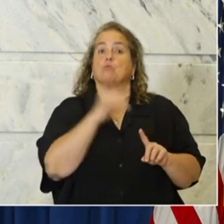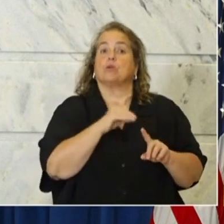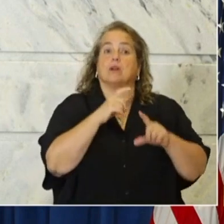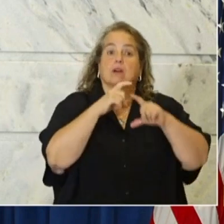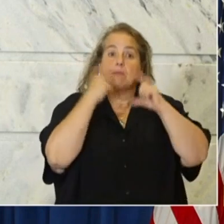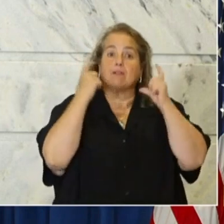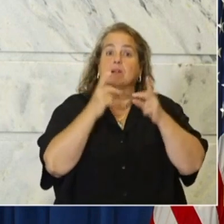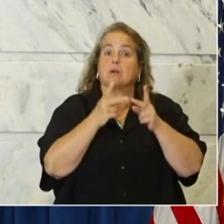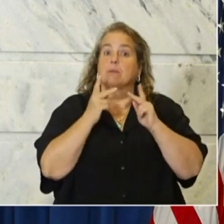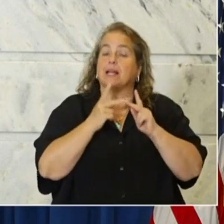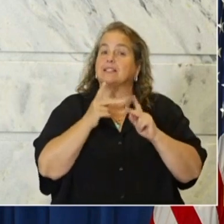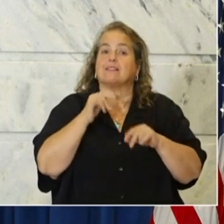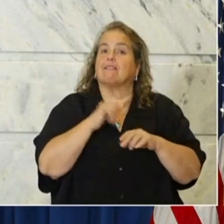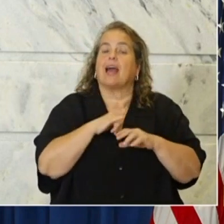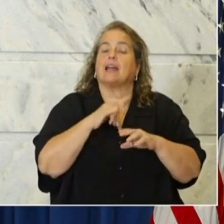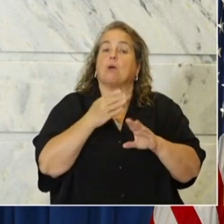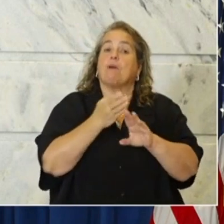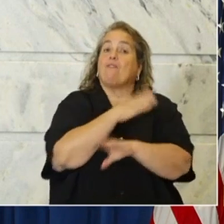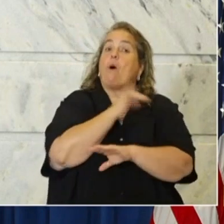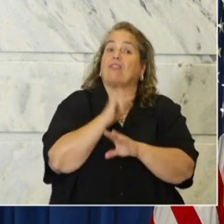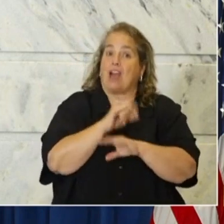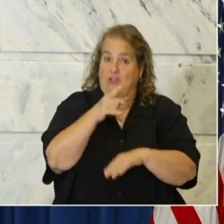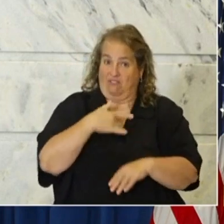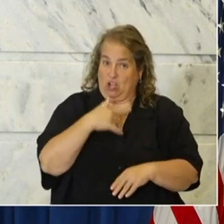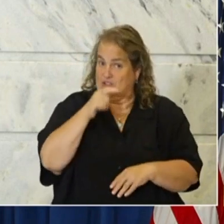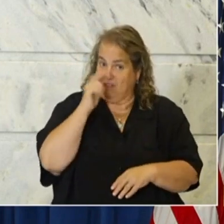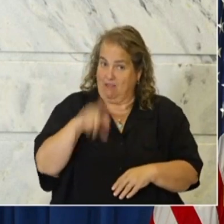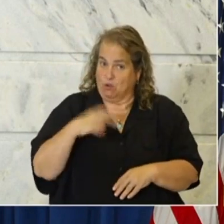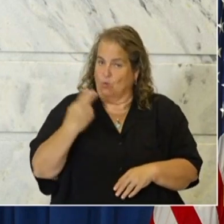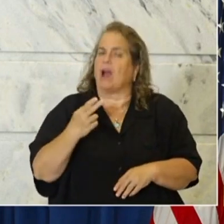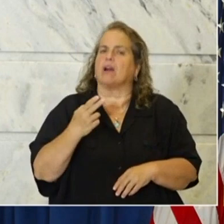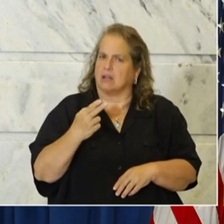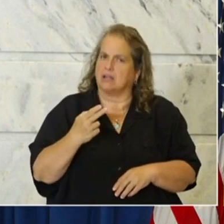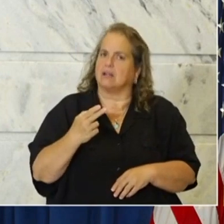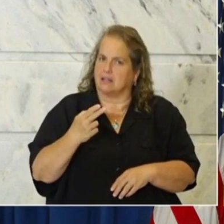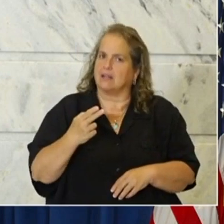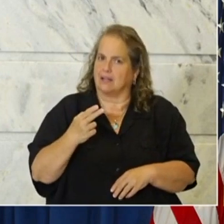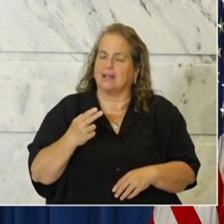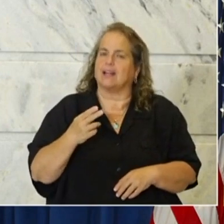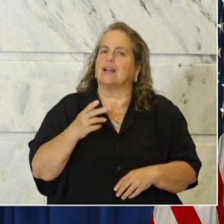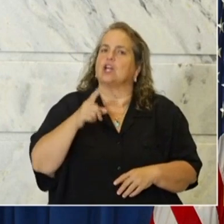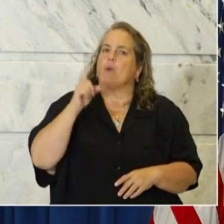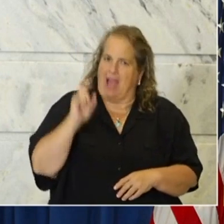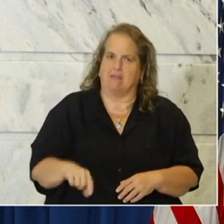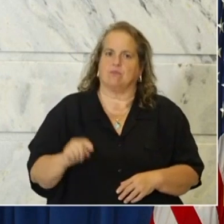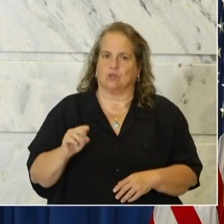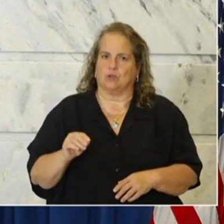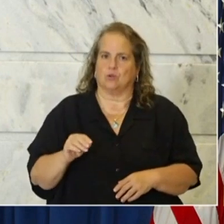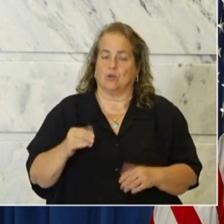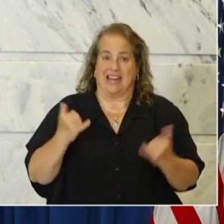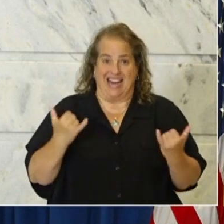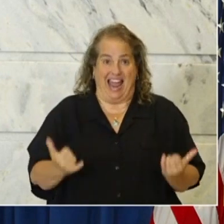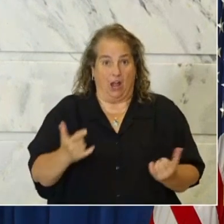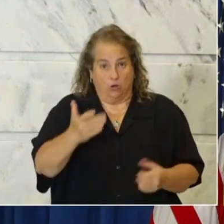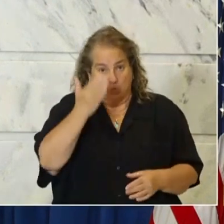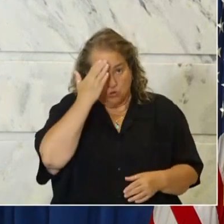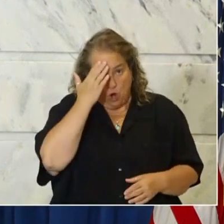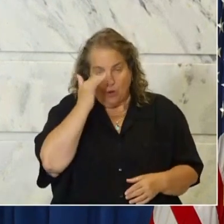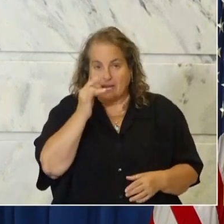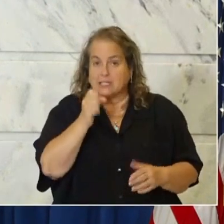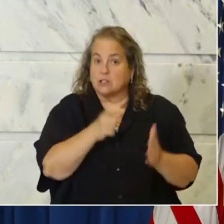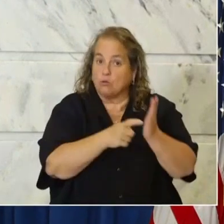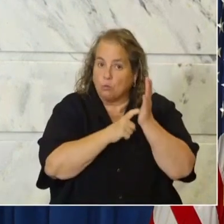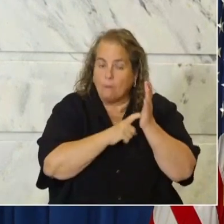one of those. So we all know now that it's not just a requirement, it should be our duty.